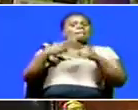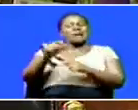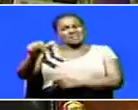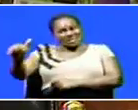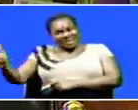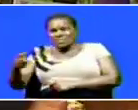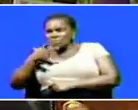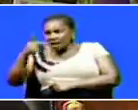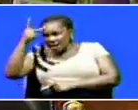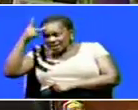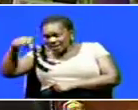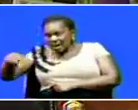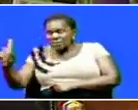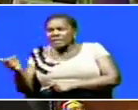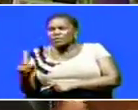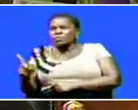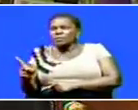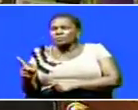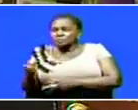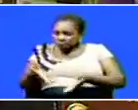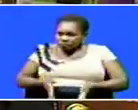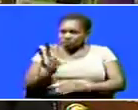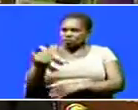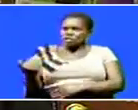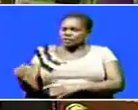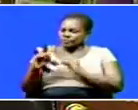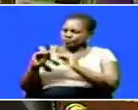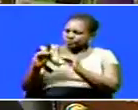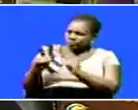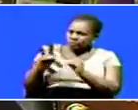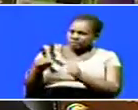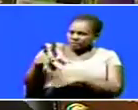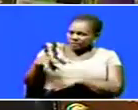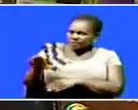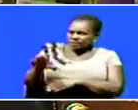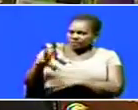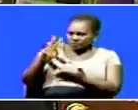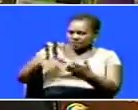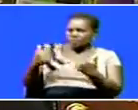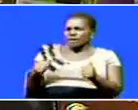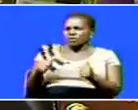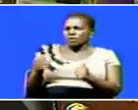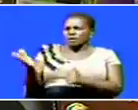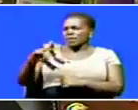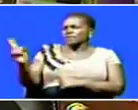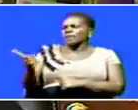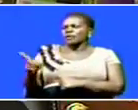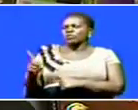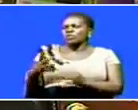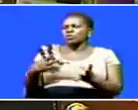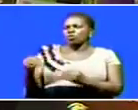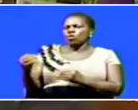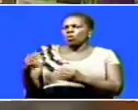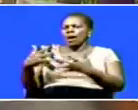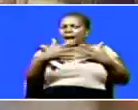kuna wazazi hapa na ni grandparents. Walizaa watoto wakawasomesha wao wenyewe hawakusoma. Hao watoto wamekuja Nairobi, wameenda